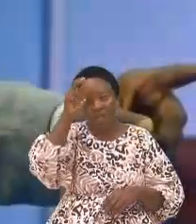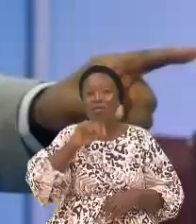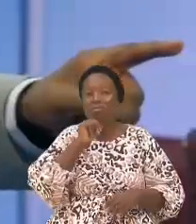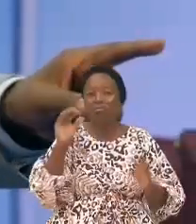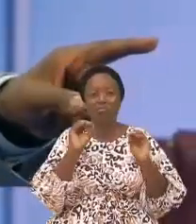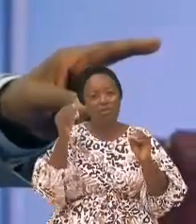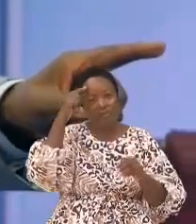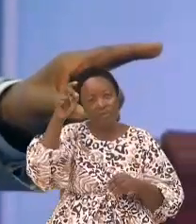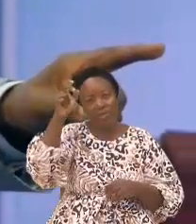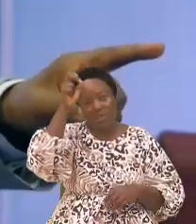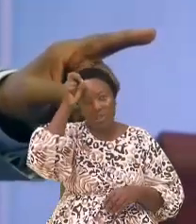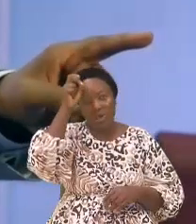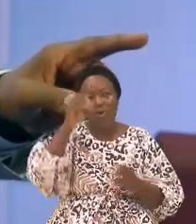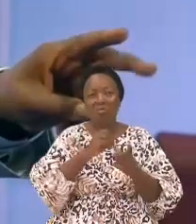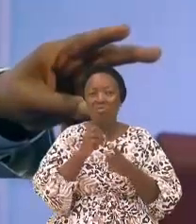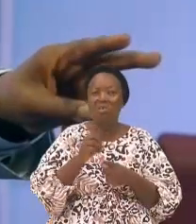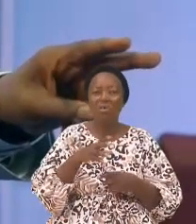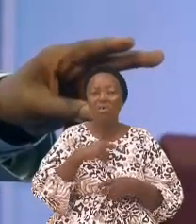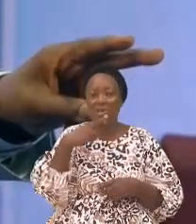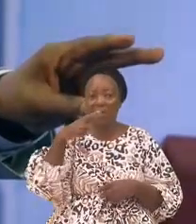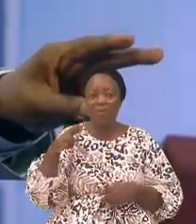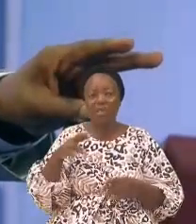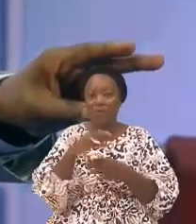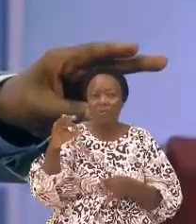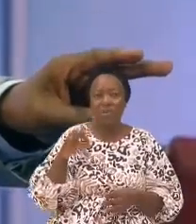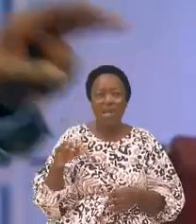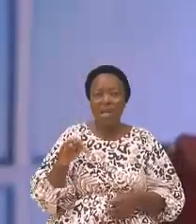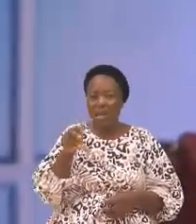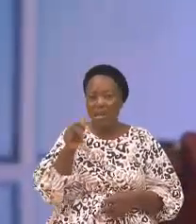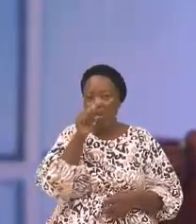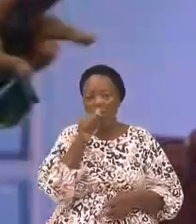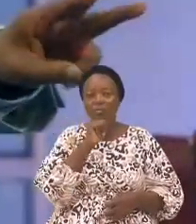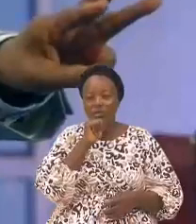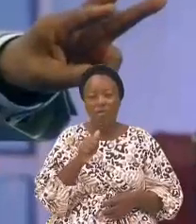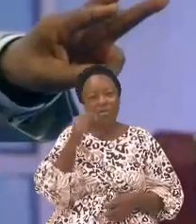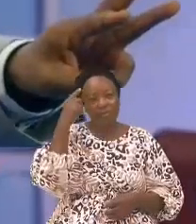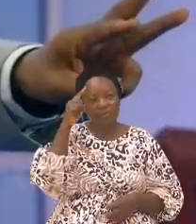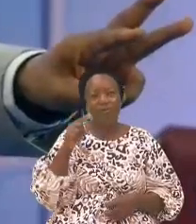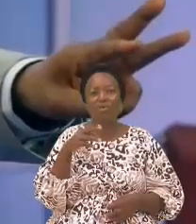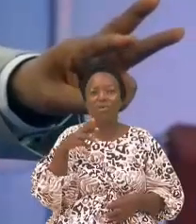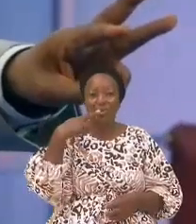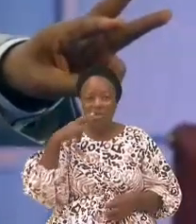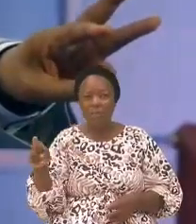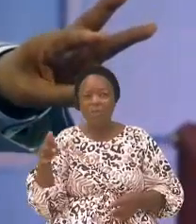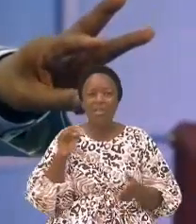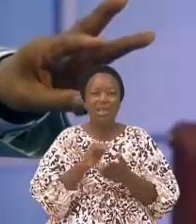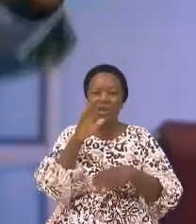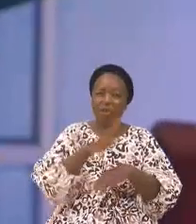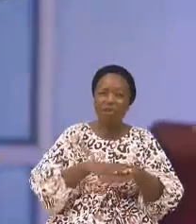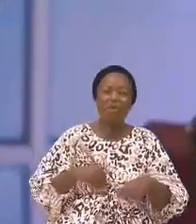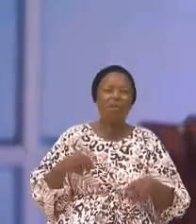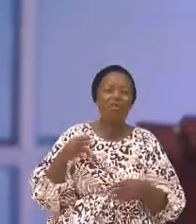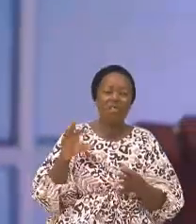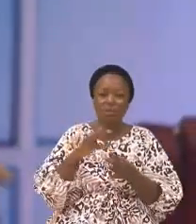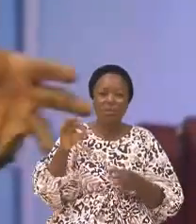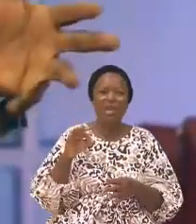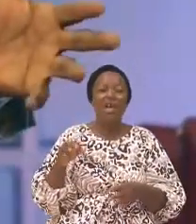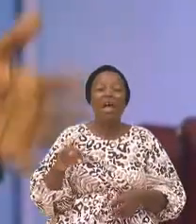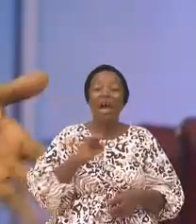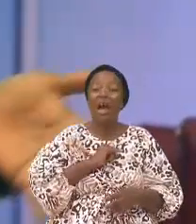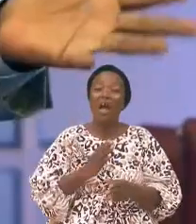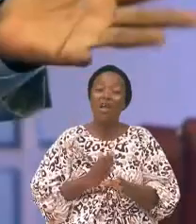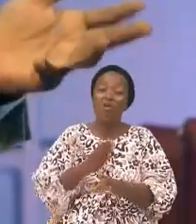for Satan, I'm no more for the devil, I'm no more for the serpentine spirit, I'm no more for